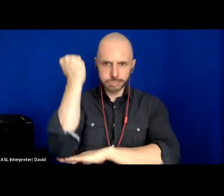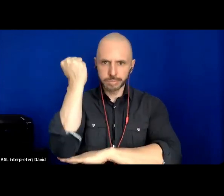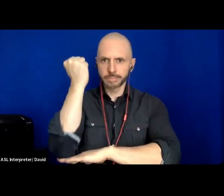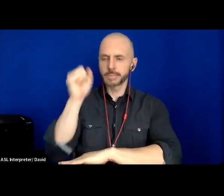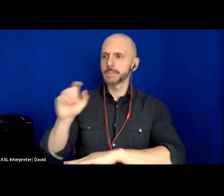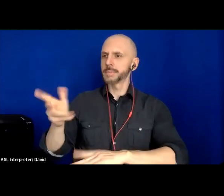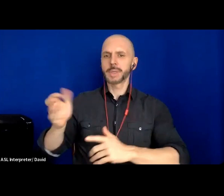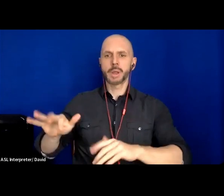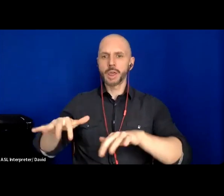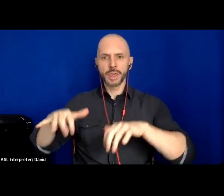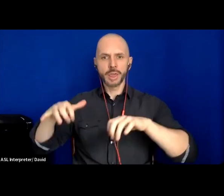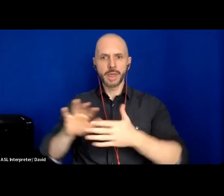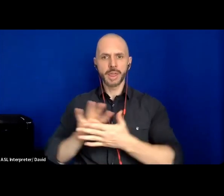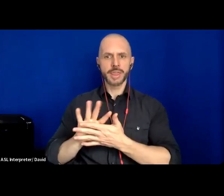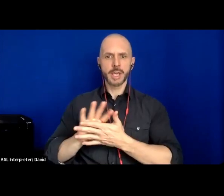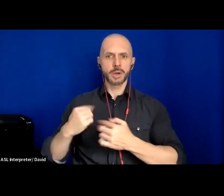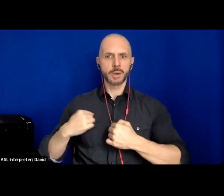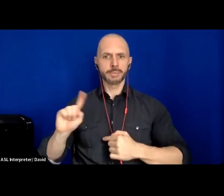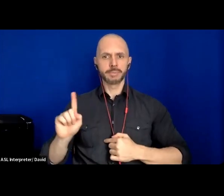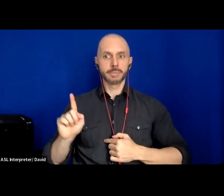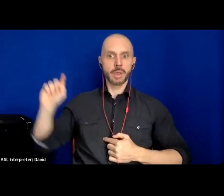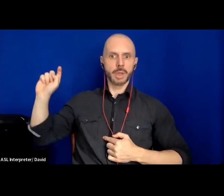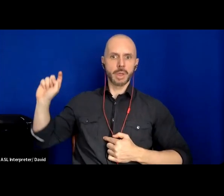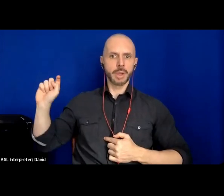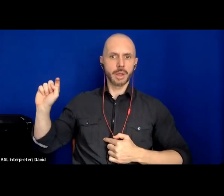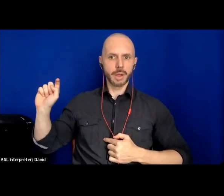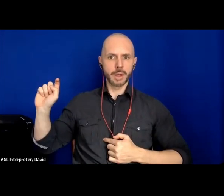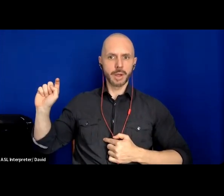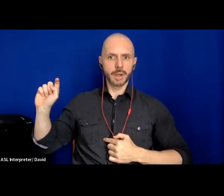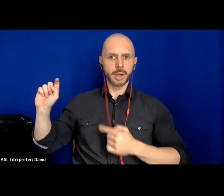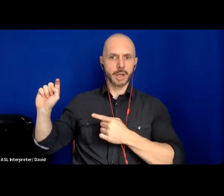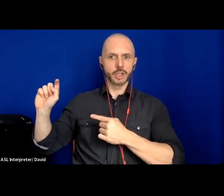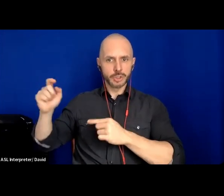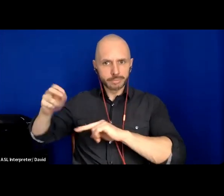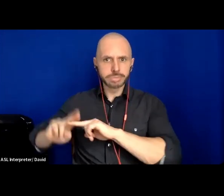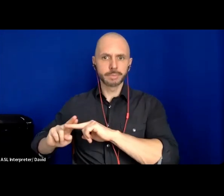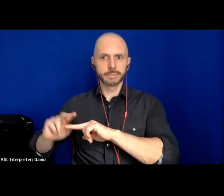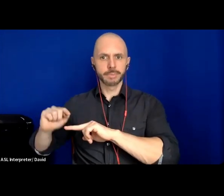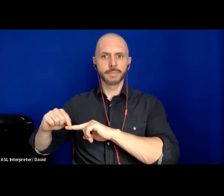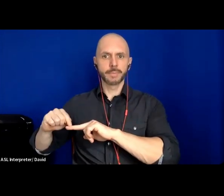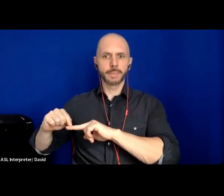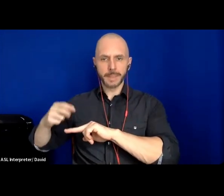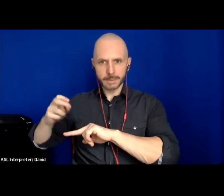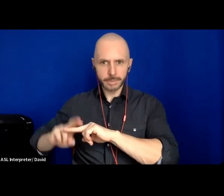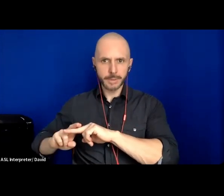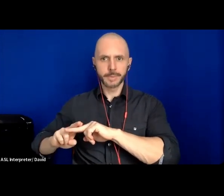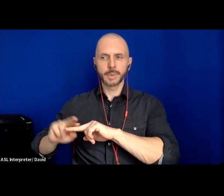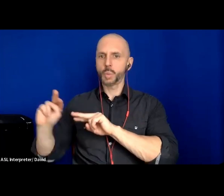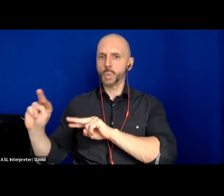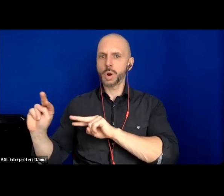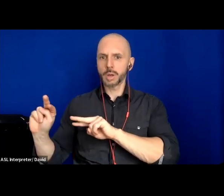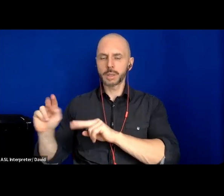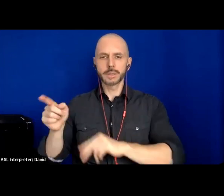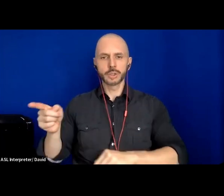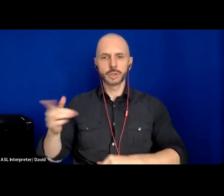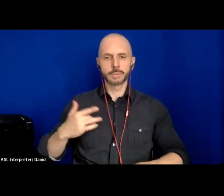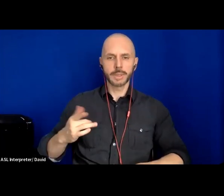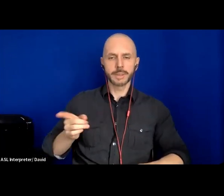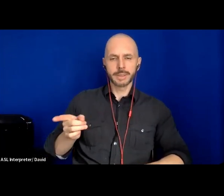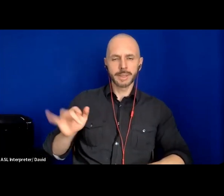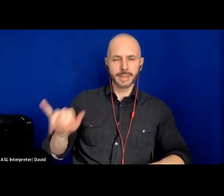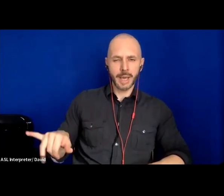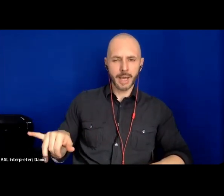least resisted in what she did. I mean, she literally actually sat down. She didn't sit up, she sat down and resisted. Right?